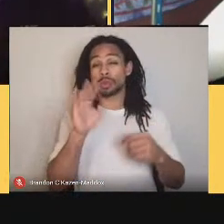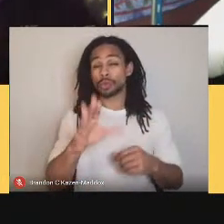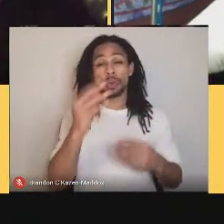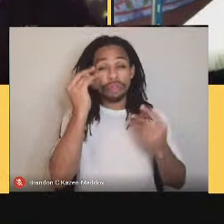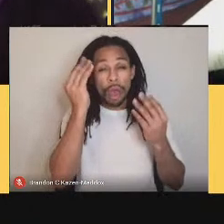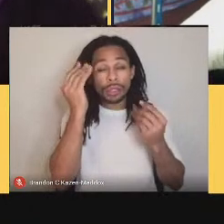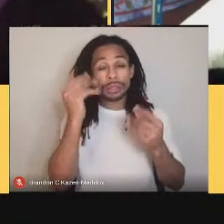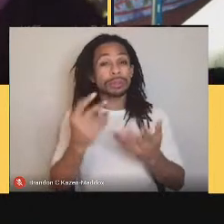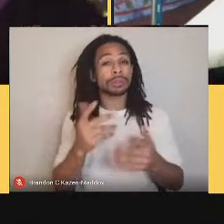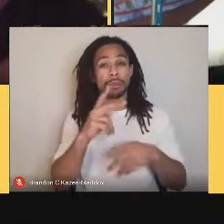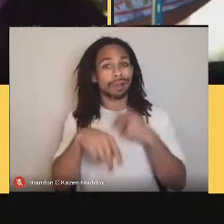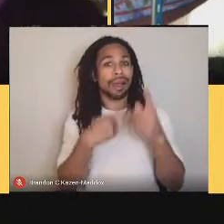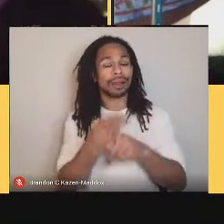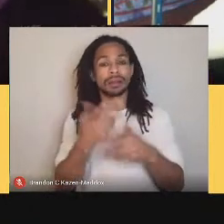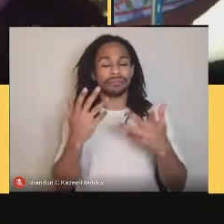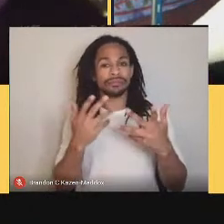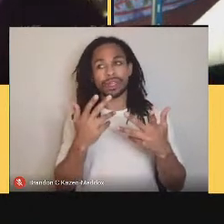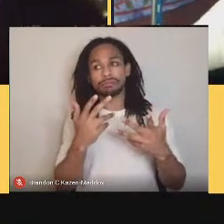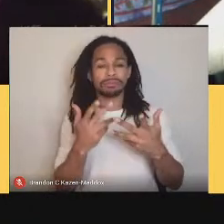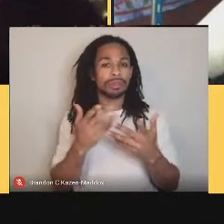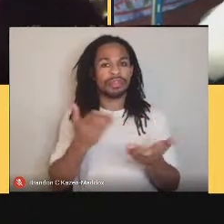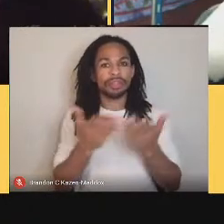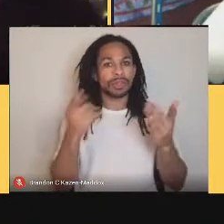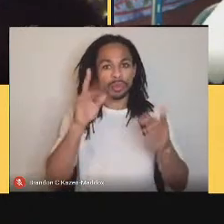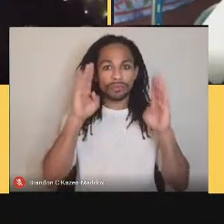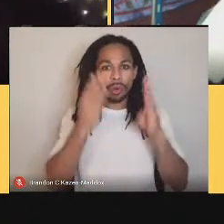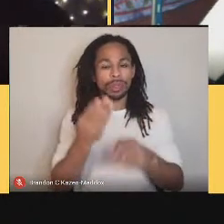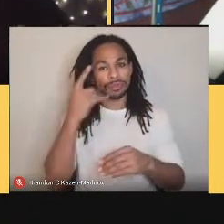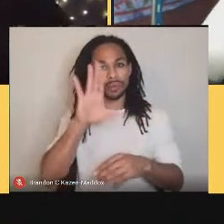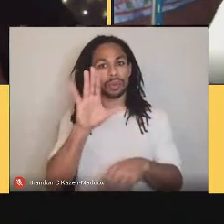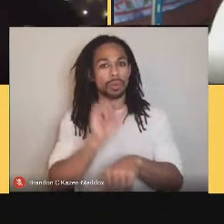of purposes do you focus on for your own work?